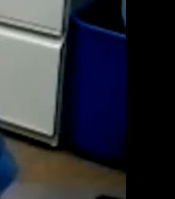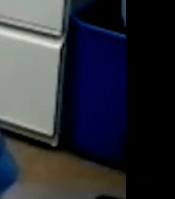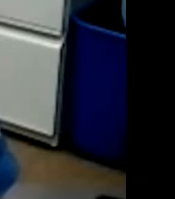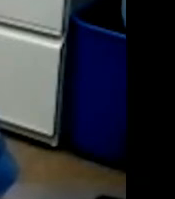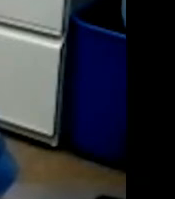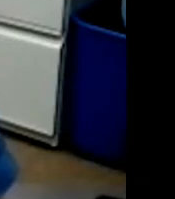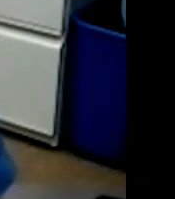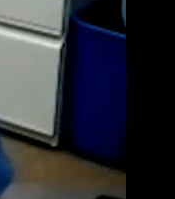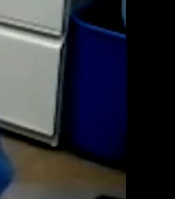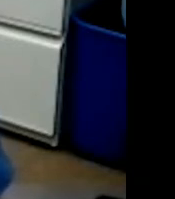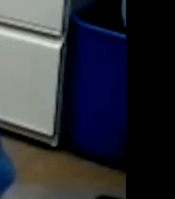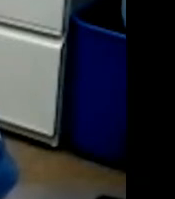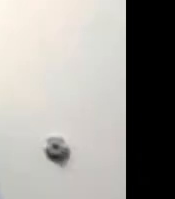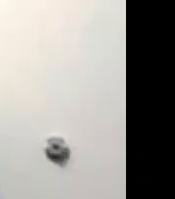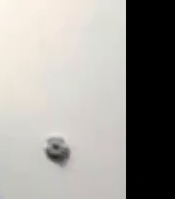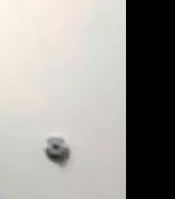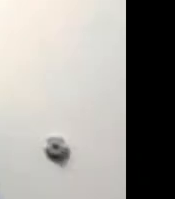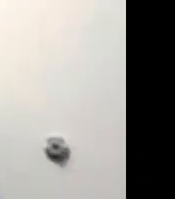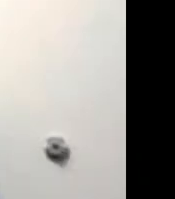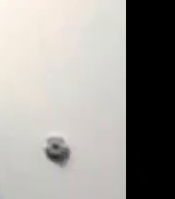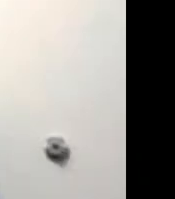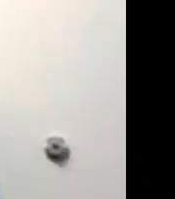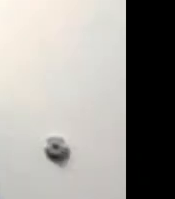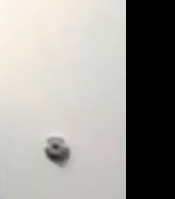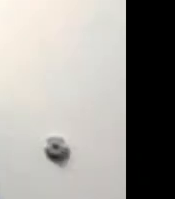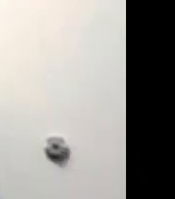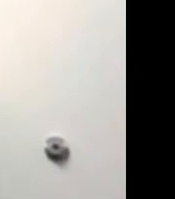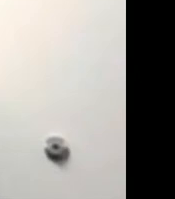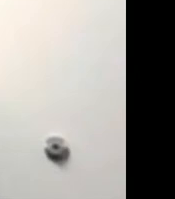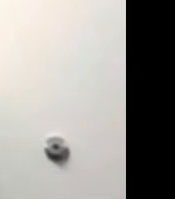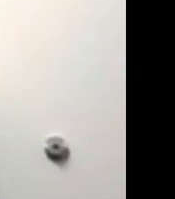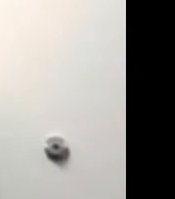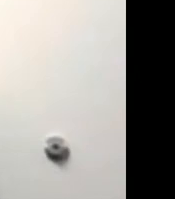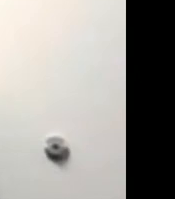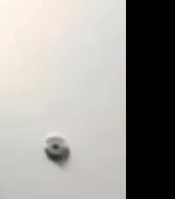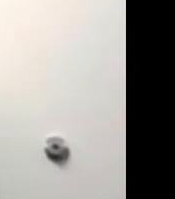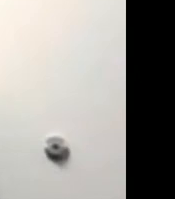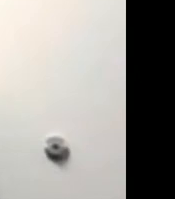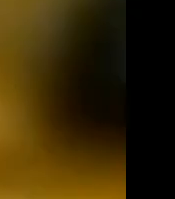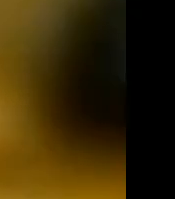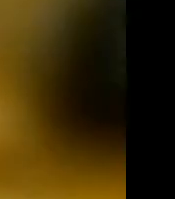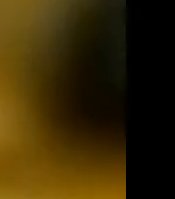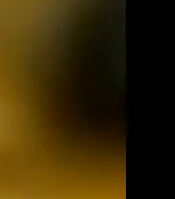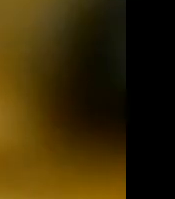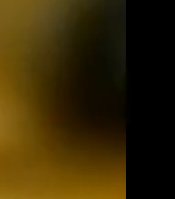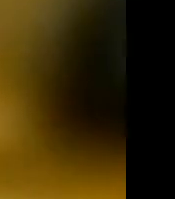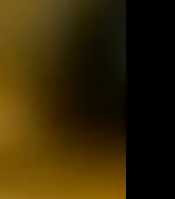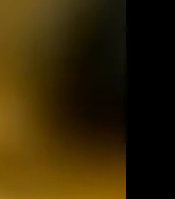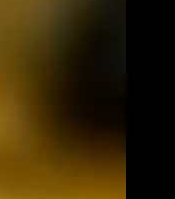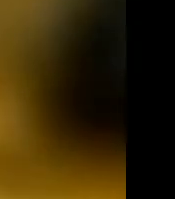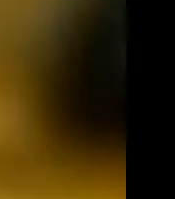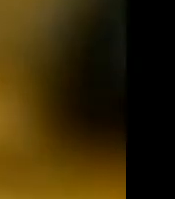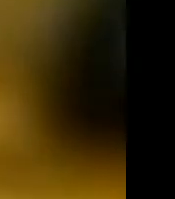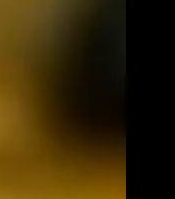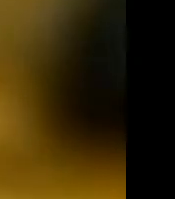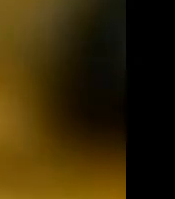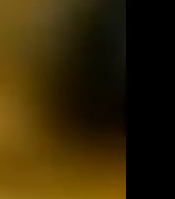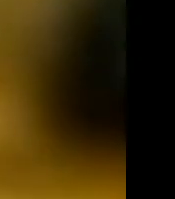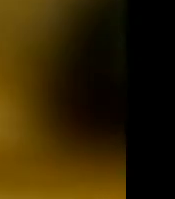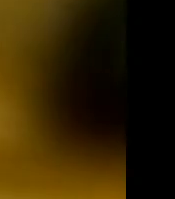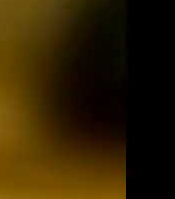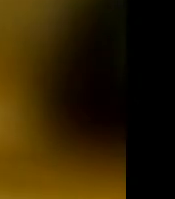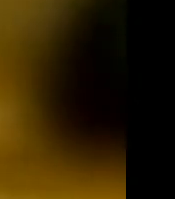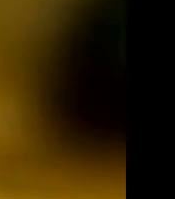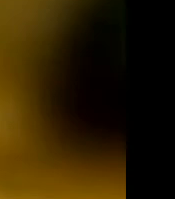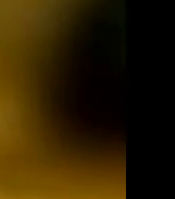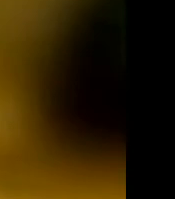Programs Coordinator for Aquatics and Recreation. Hi, I'm Gustavo Enriquez, and I'm a Program Coordinator. Hi, my name is Melissa Voida. I'm